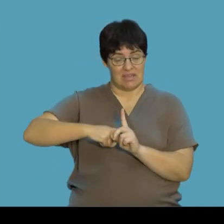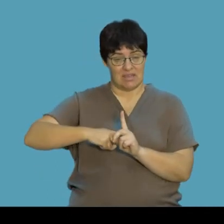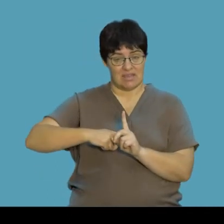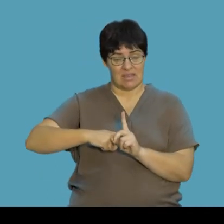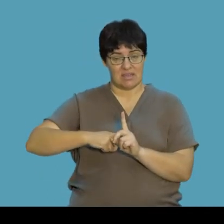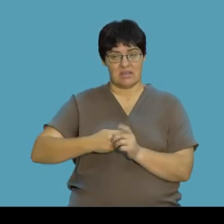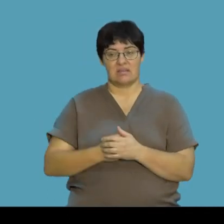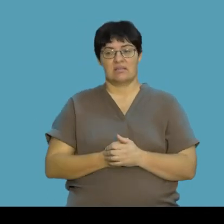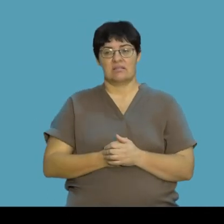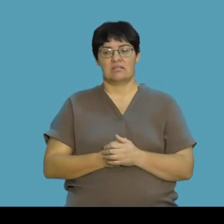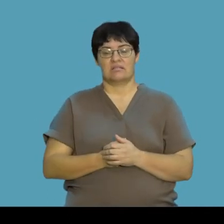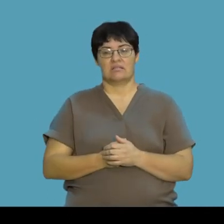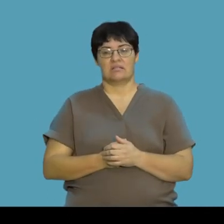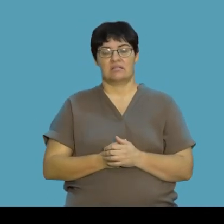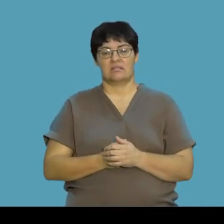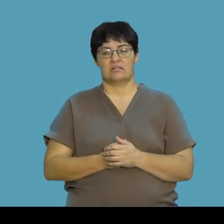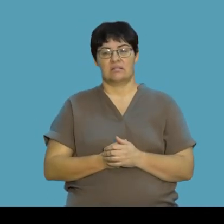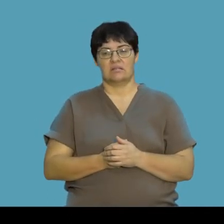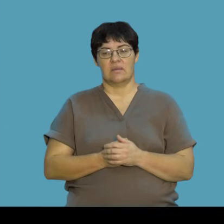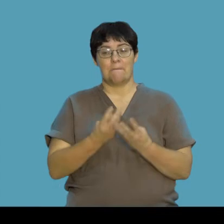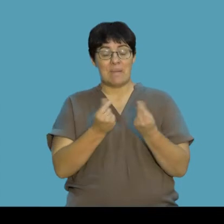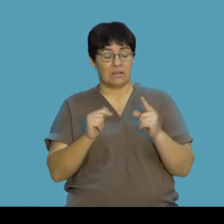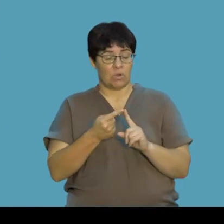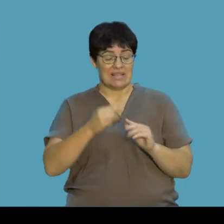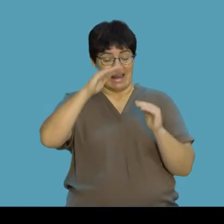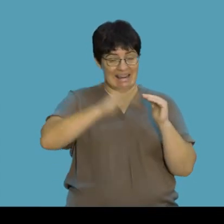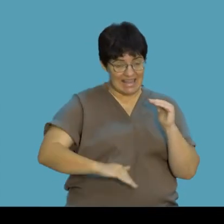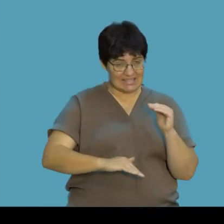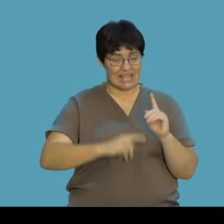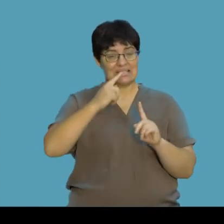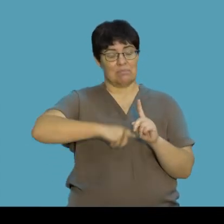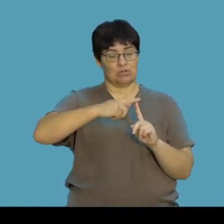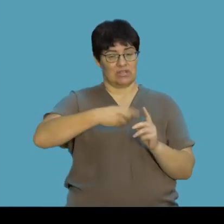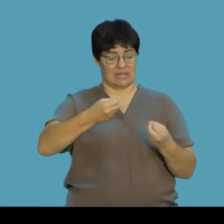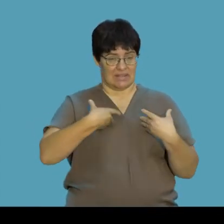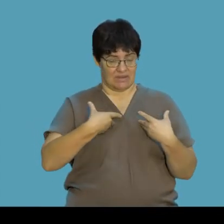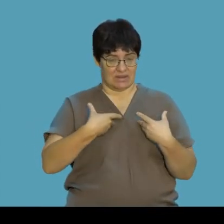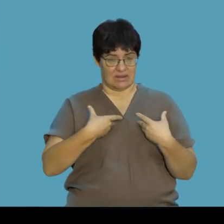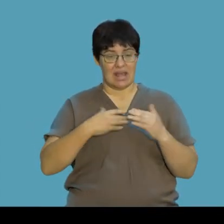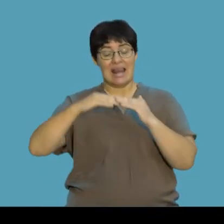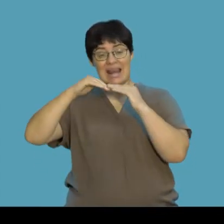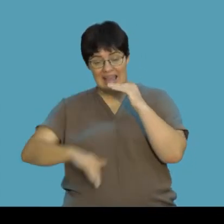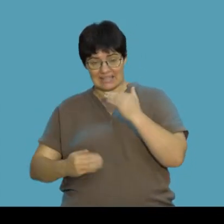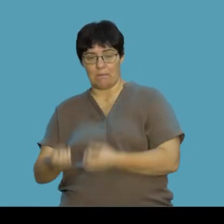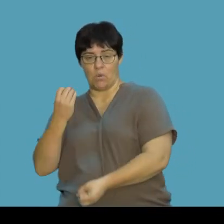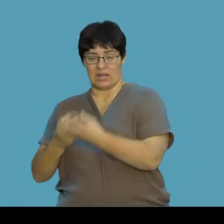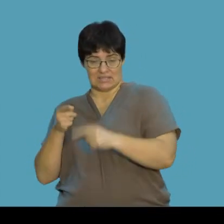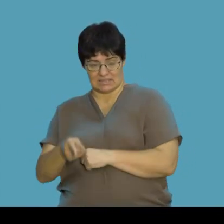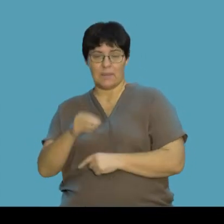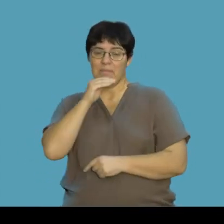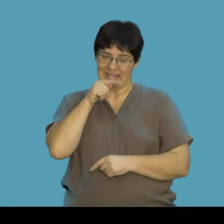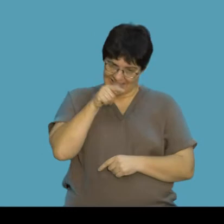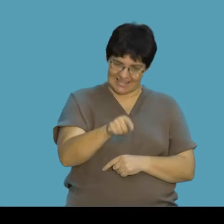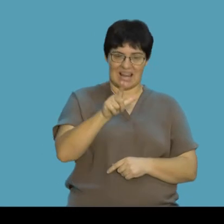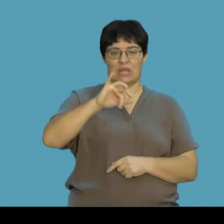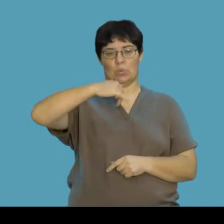is given is actually, the melting point is less than the temperature that's given and less than the boiling point, that substance will actually